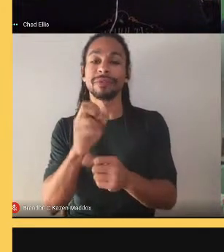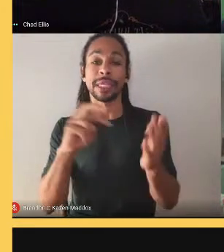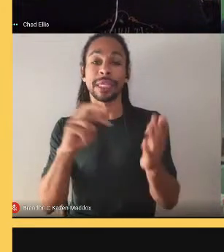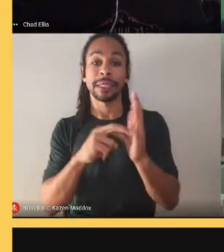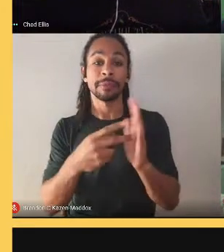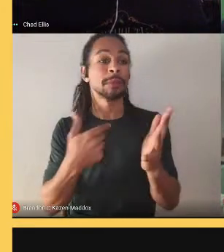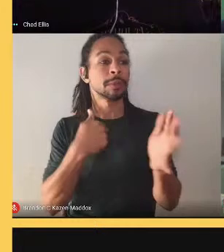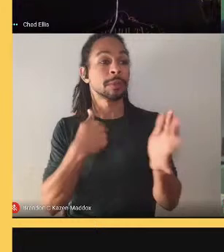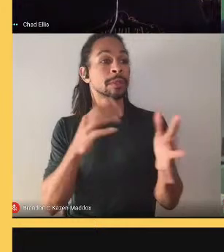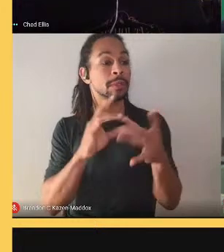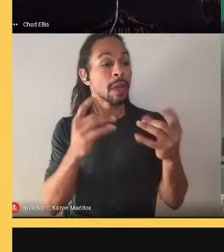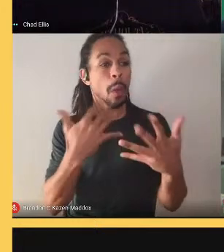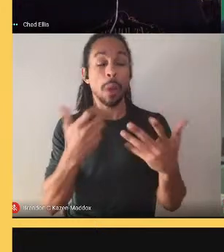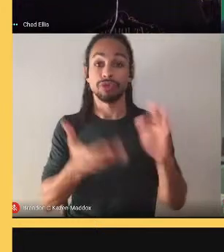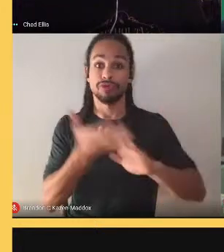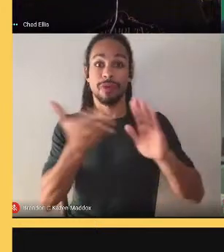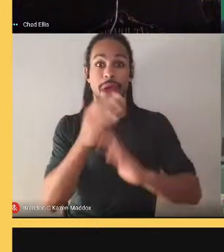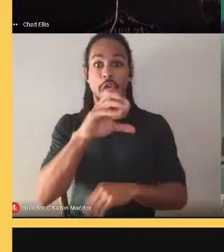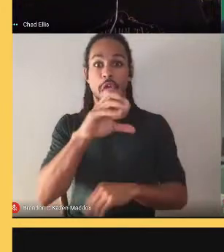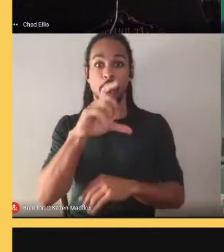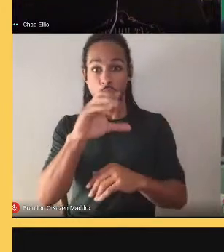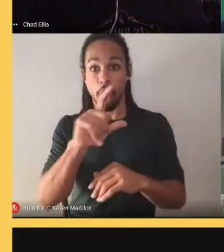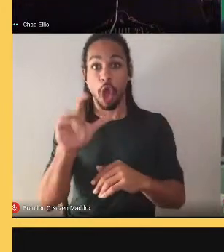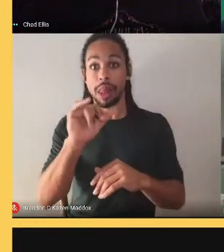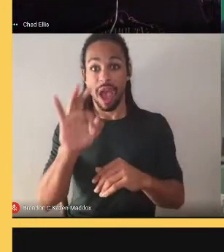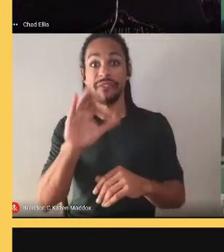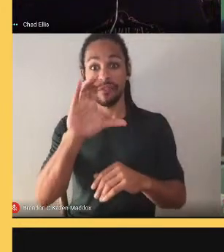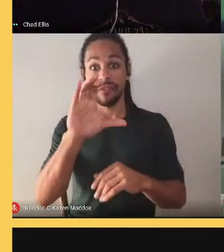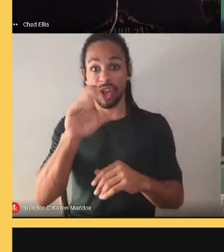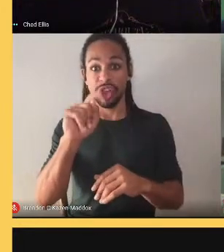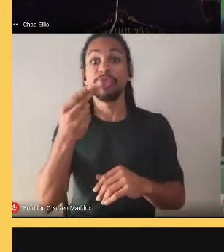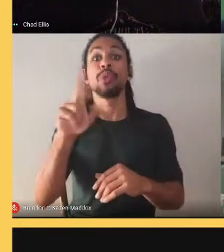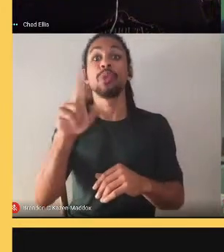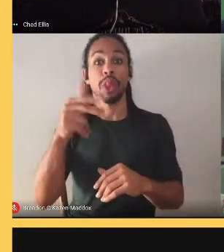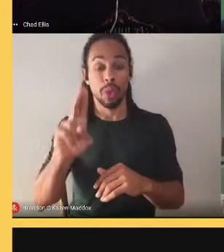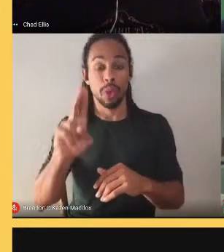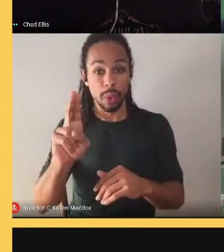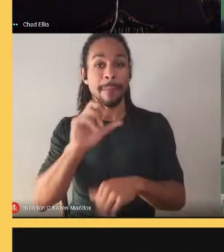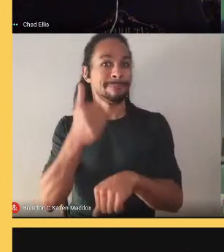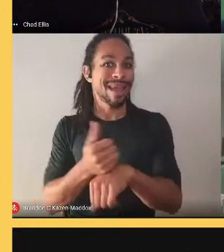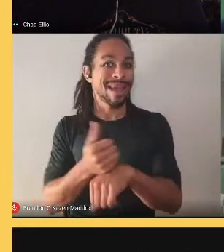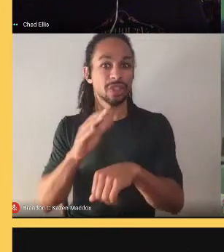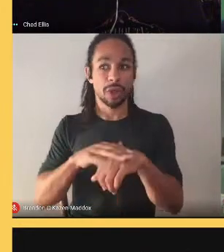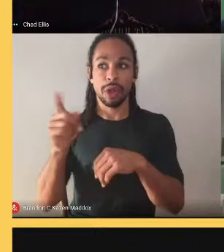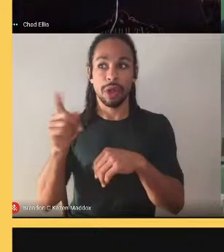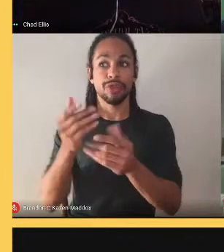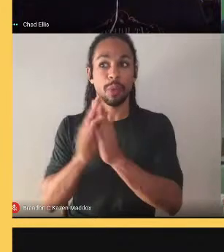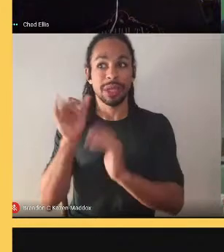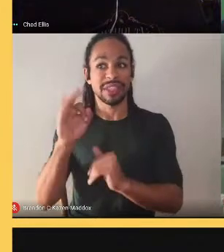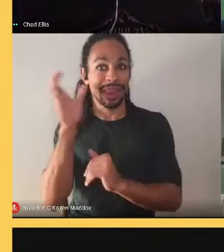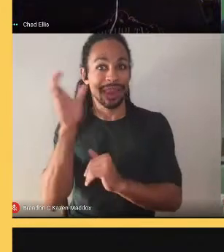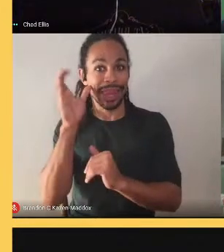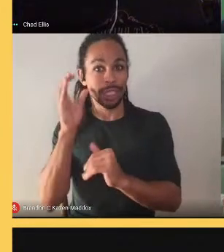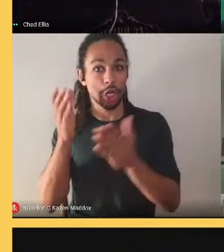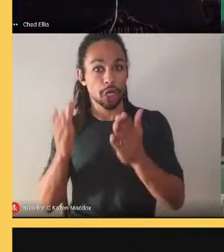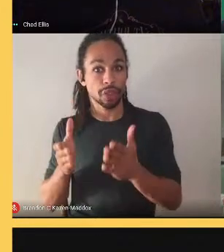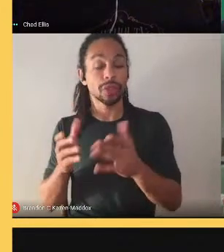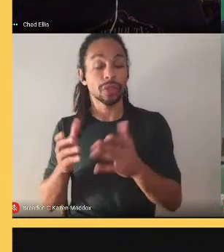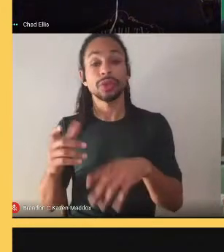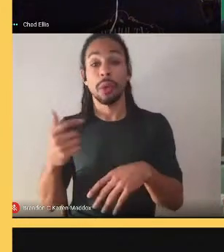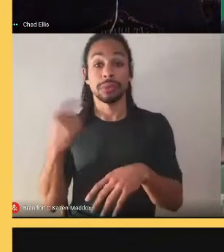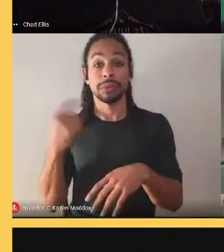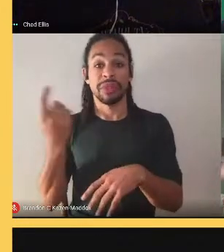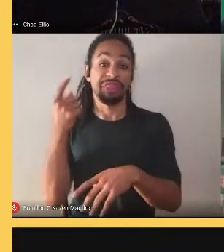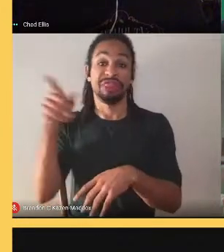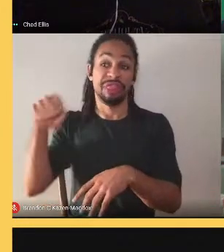Cthulhu based on the requests of listeners. And so I was actually just brought in as kind of a ringer for that, as someone who